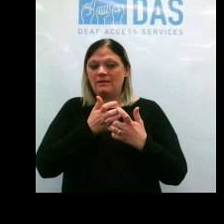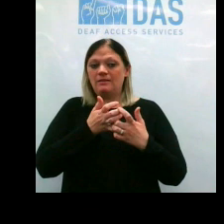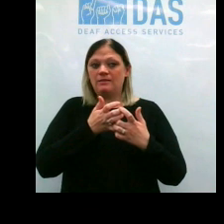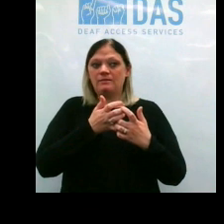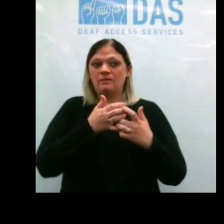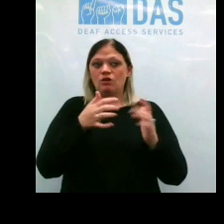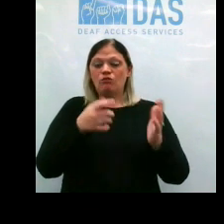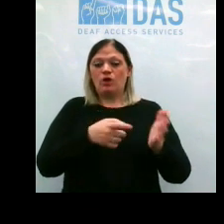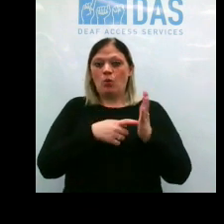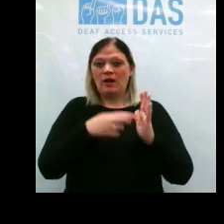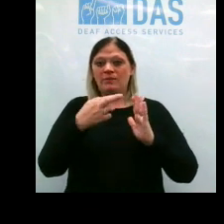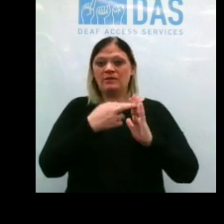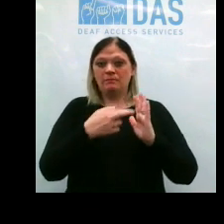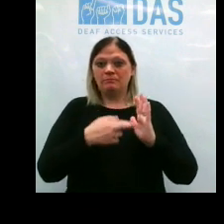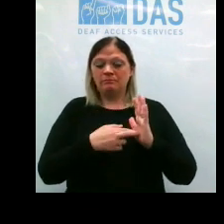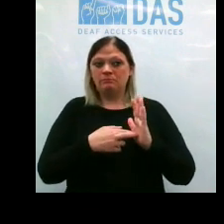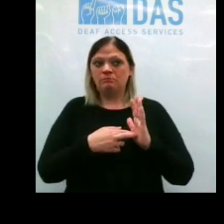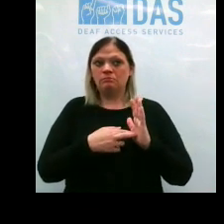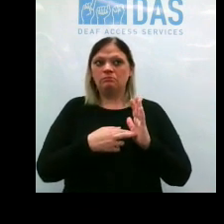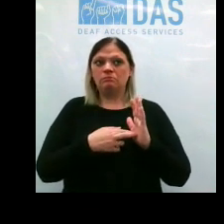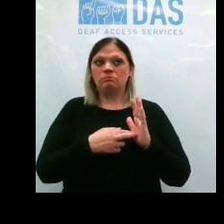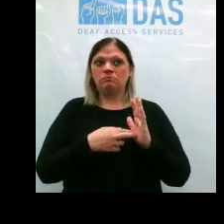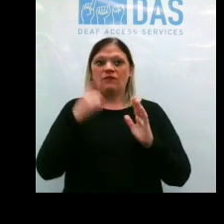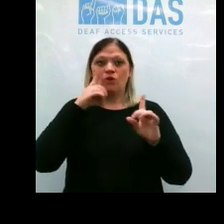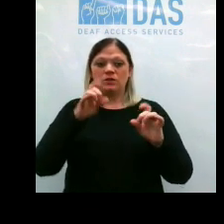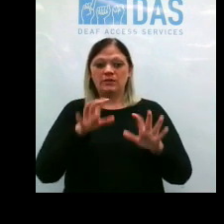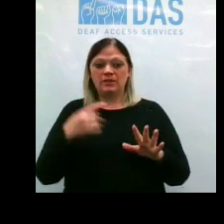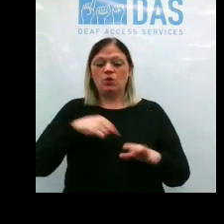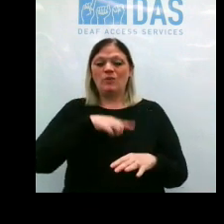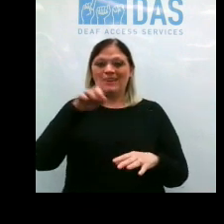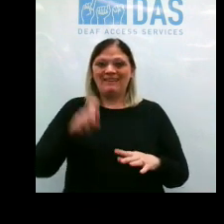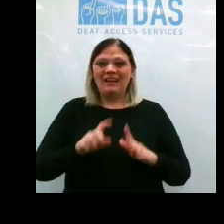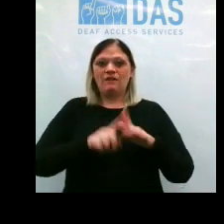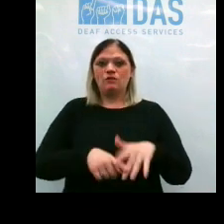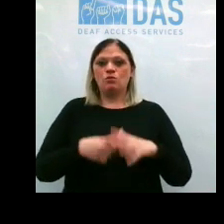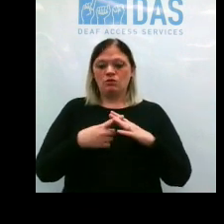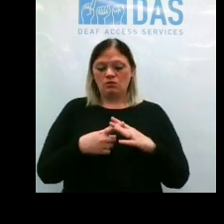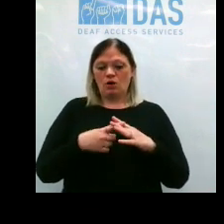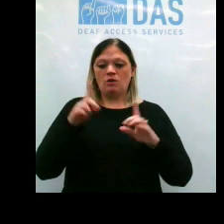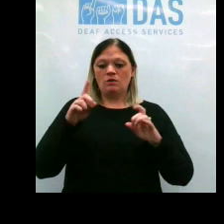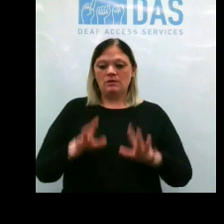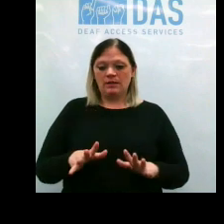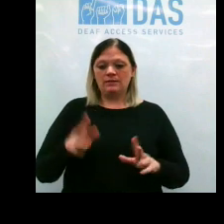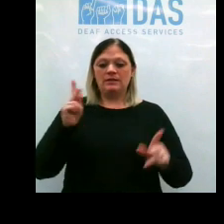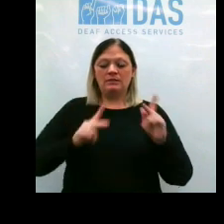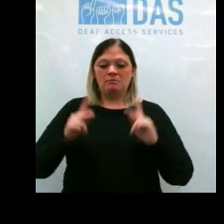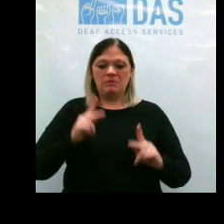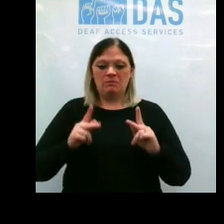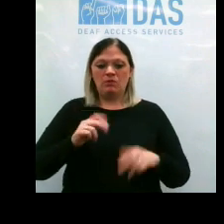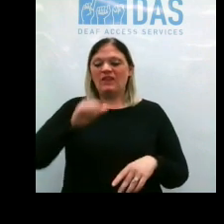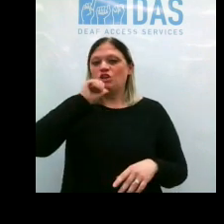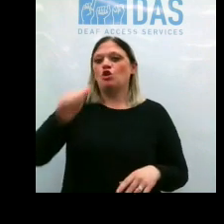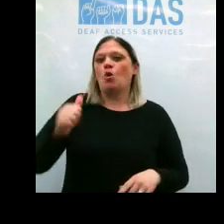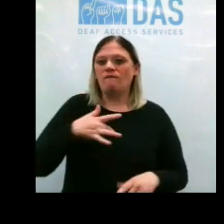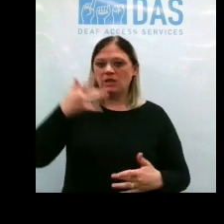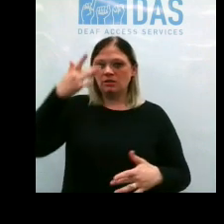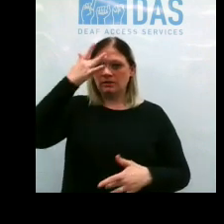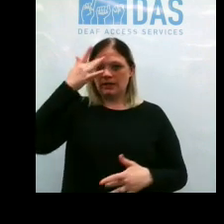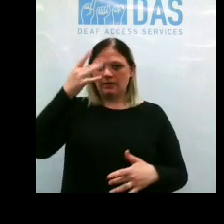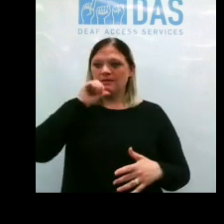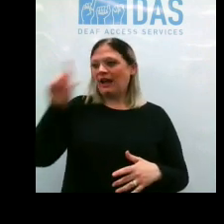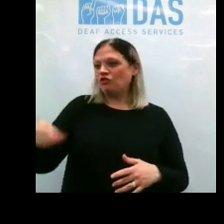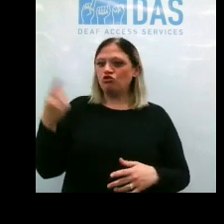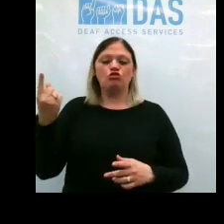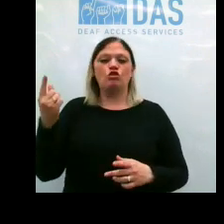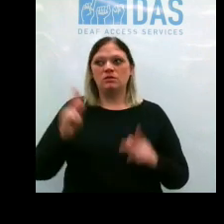required, this that we're just talking about with Sandra, we have to start testing asymptomatic individuals, not just testing symptomatic individuals. If